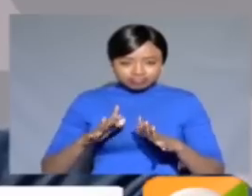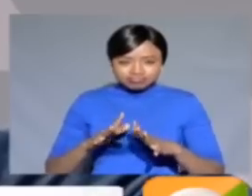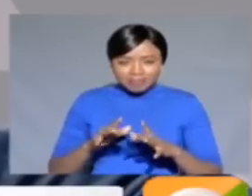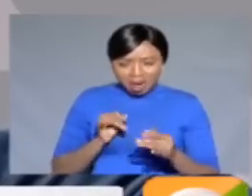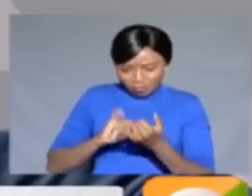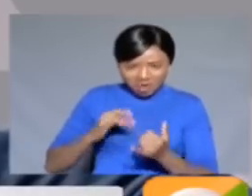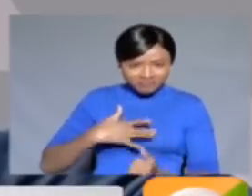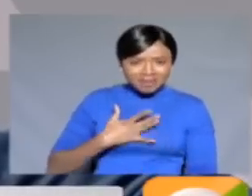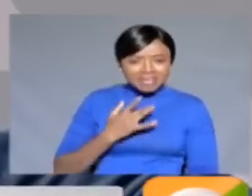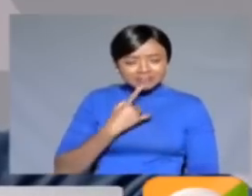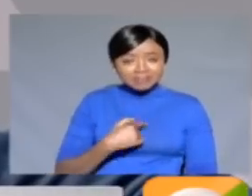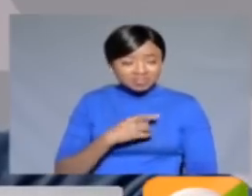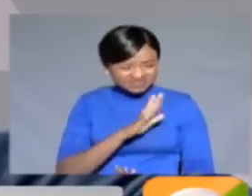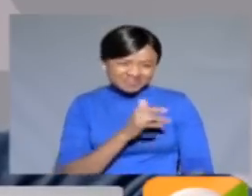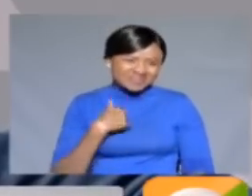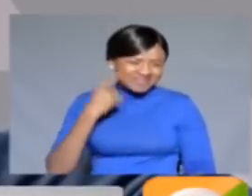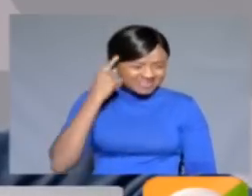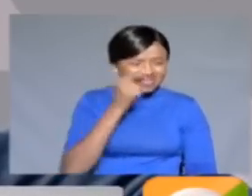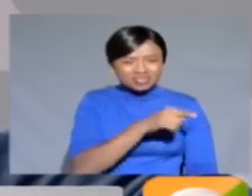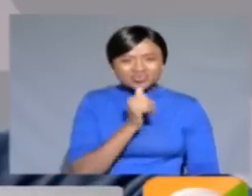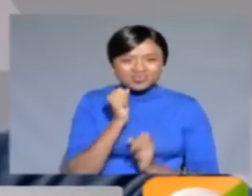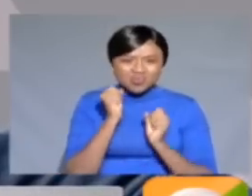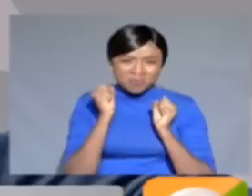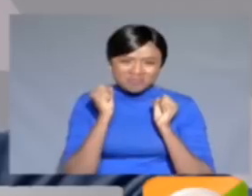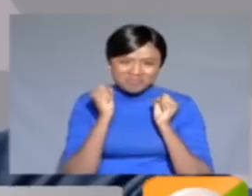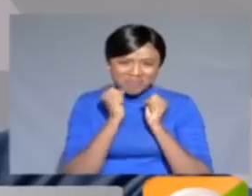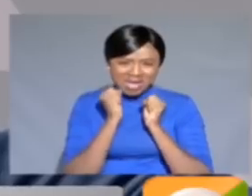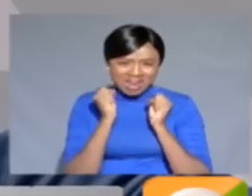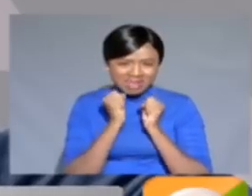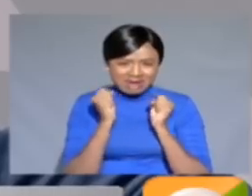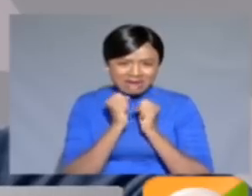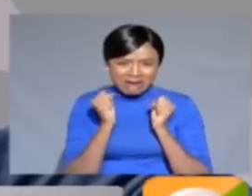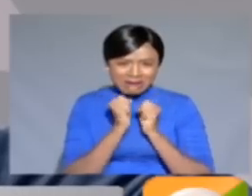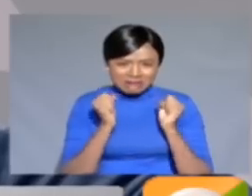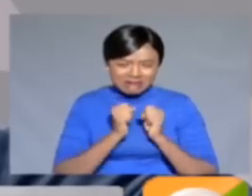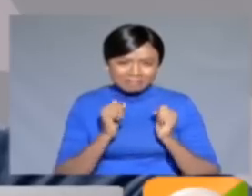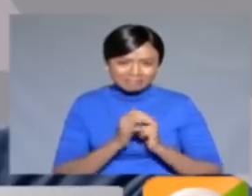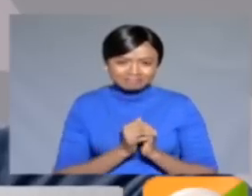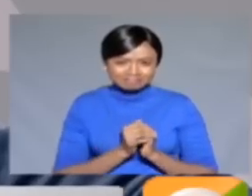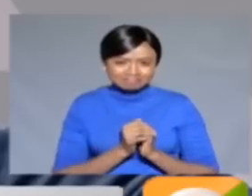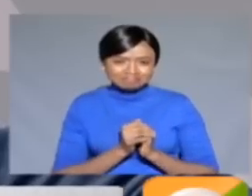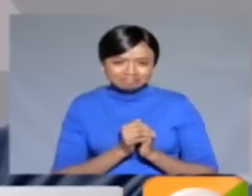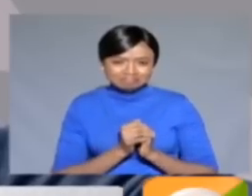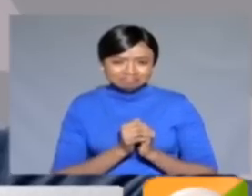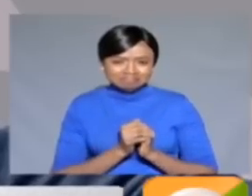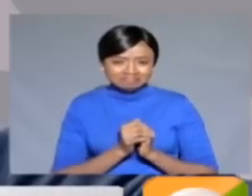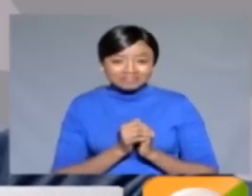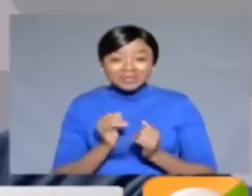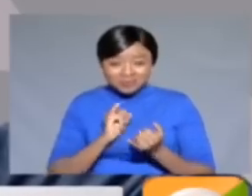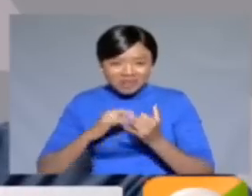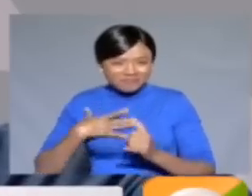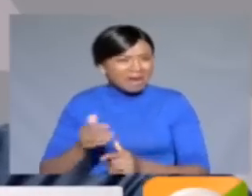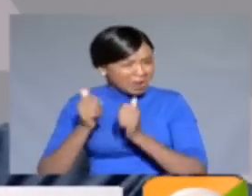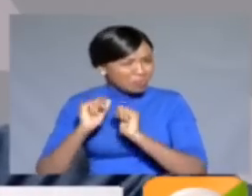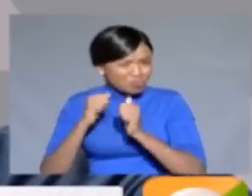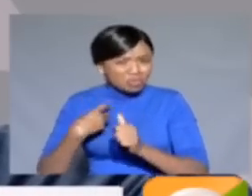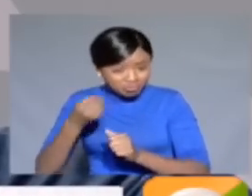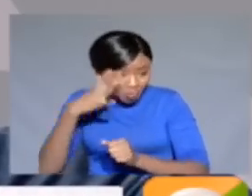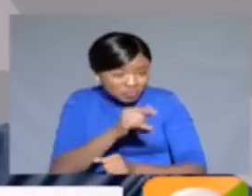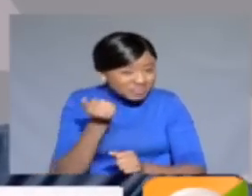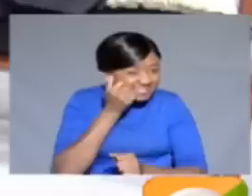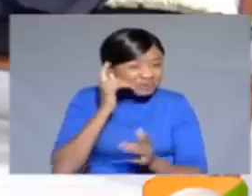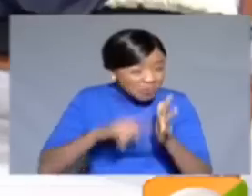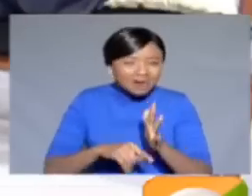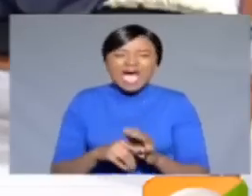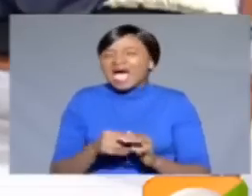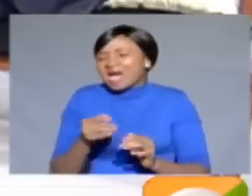said, "I think you've got malaria," because she's really, really good at self-diagnosis. So she called her mom, and I'm going to get into serious trouble when